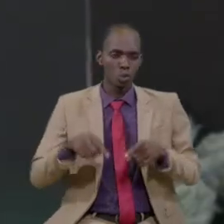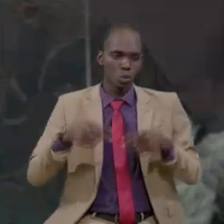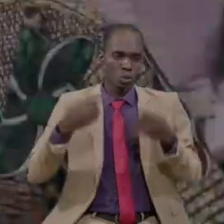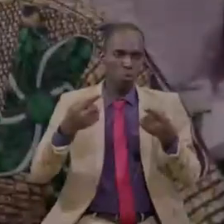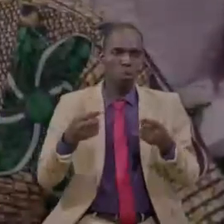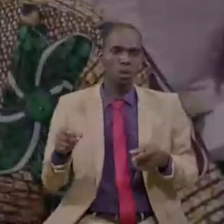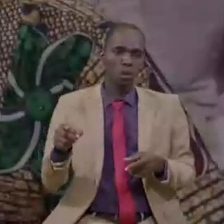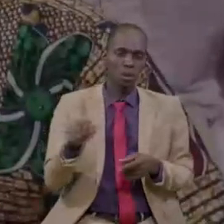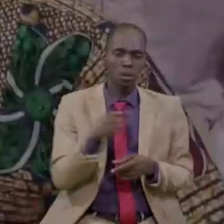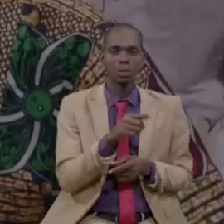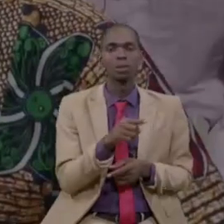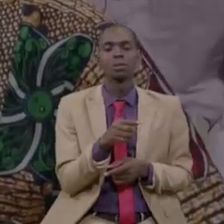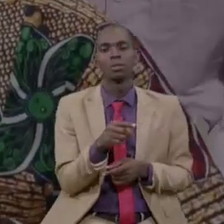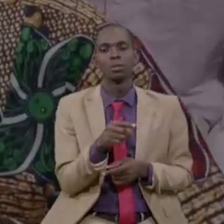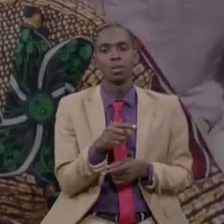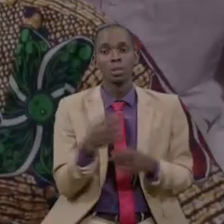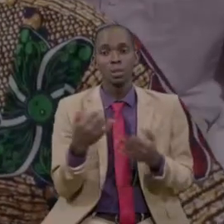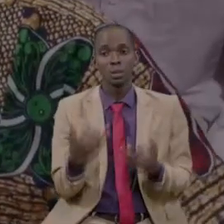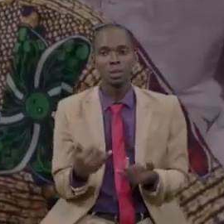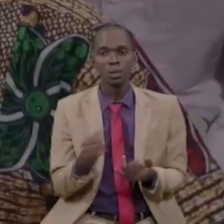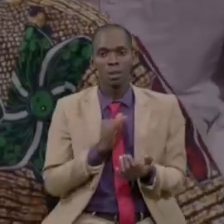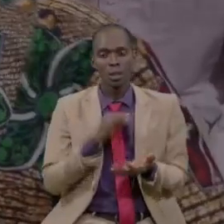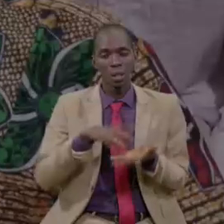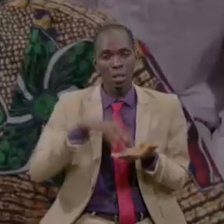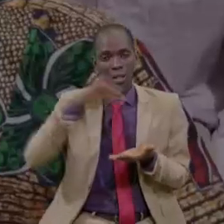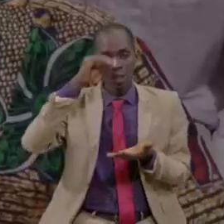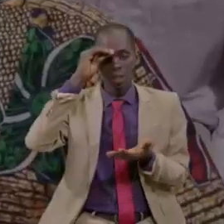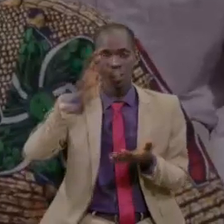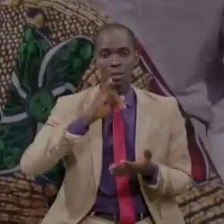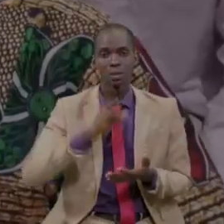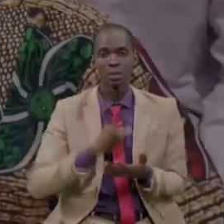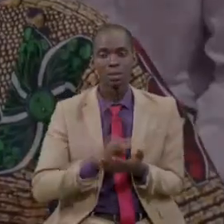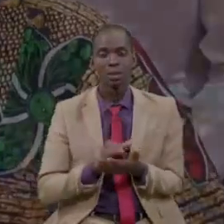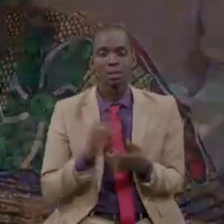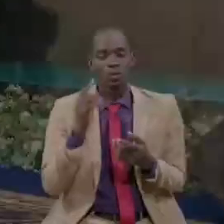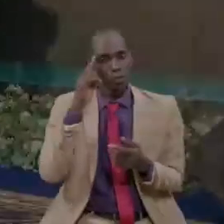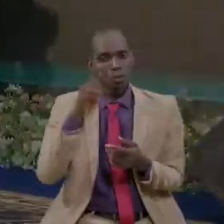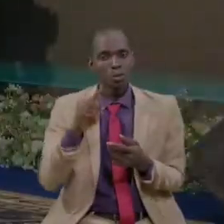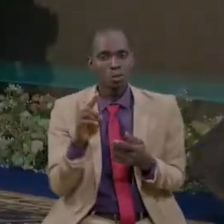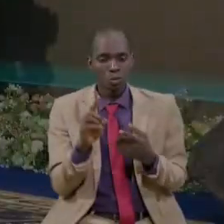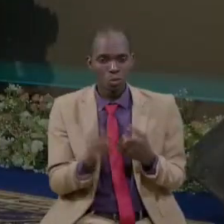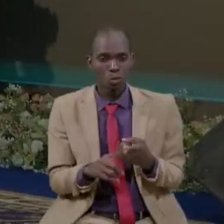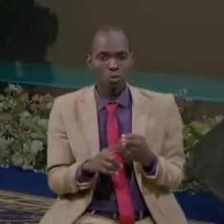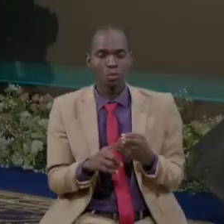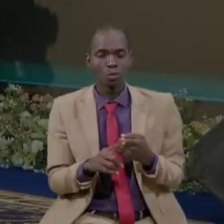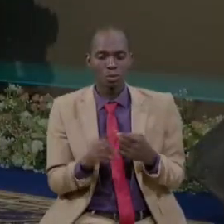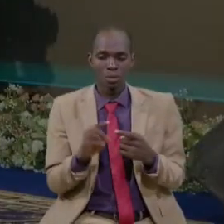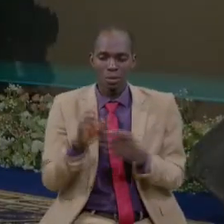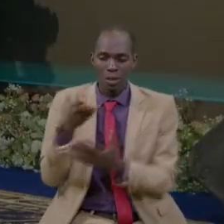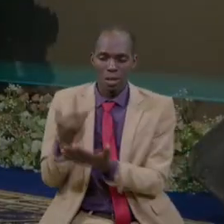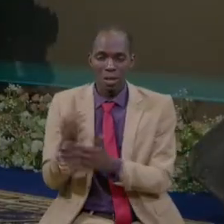learn that to get to G, I start with A. I come to